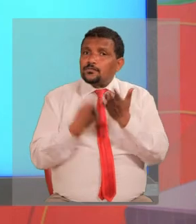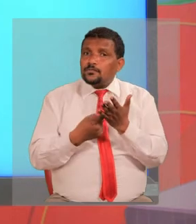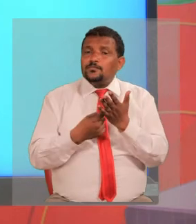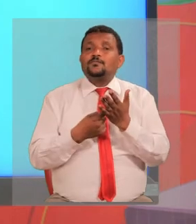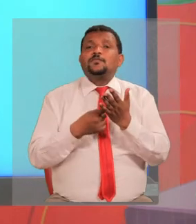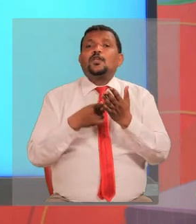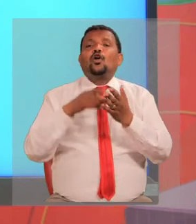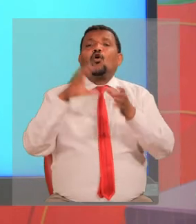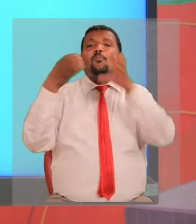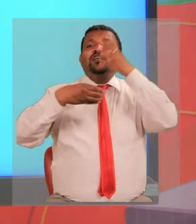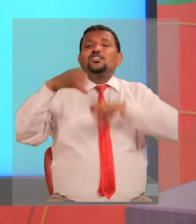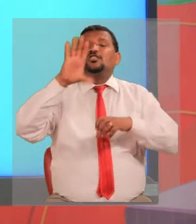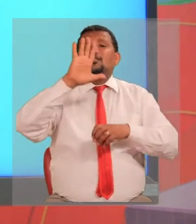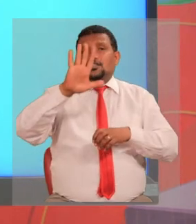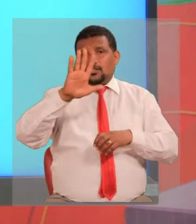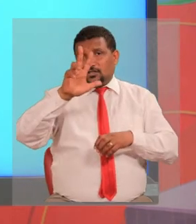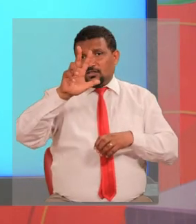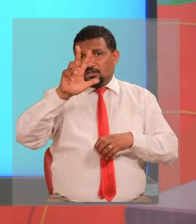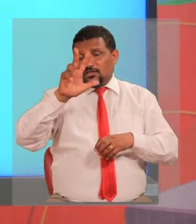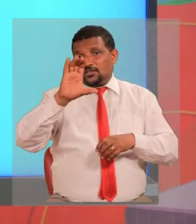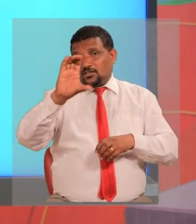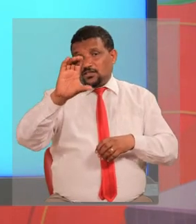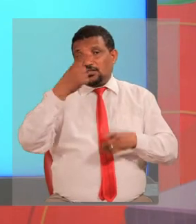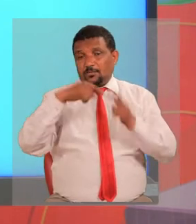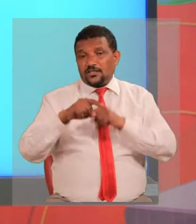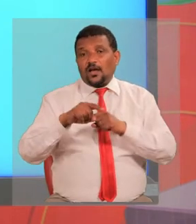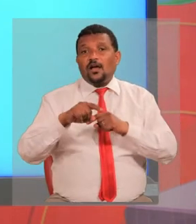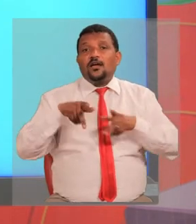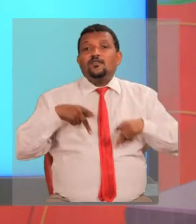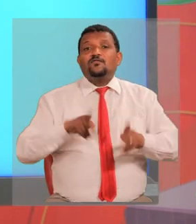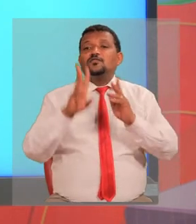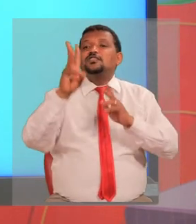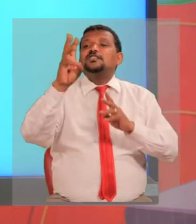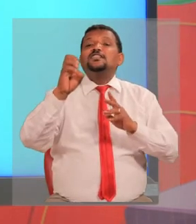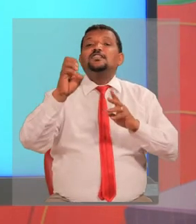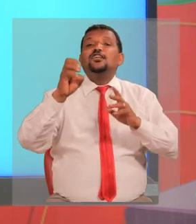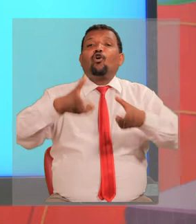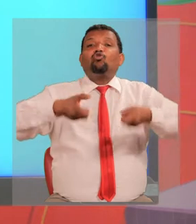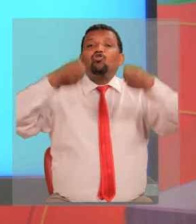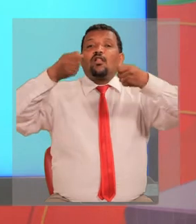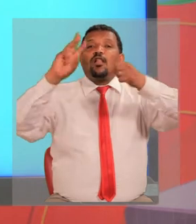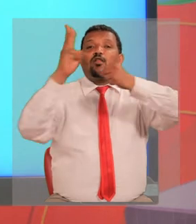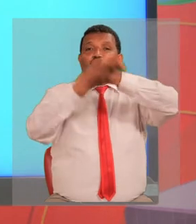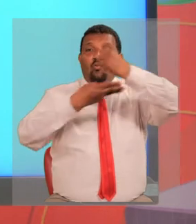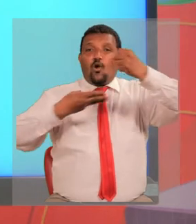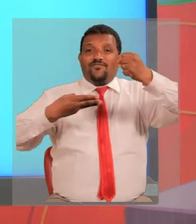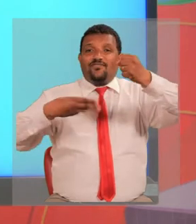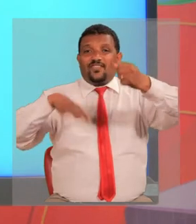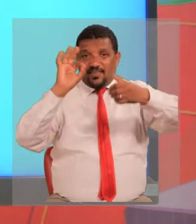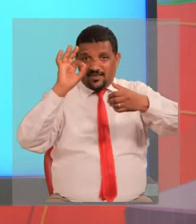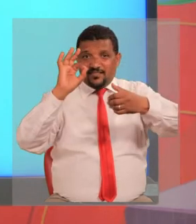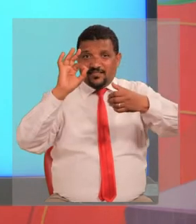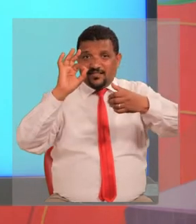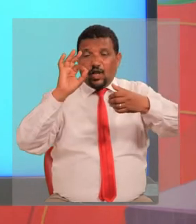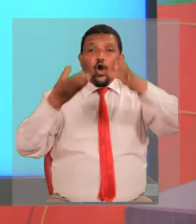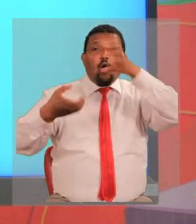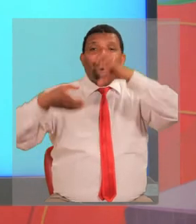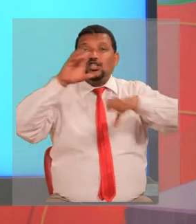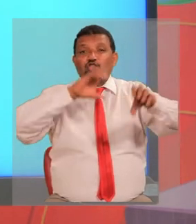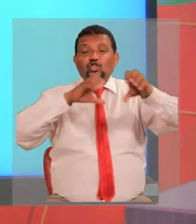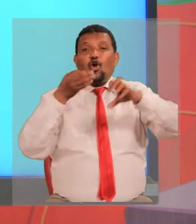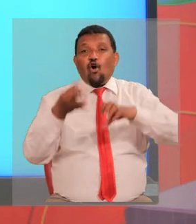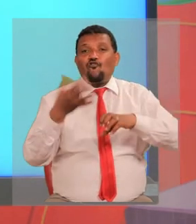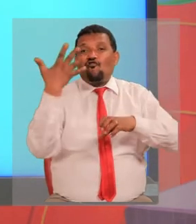C, the farmer gets the 60 quintal of wheat from a combination